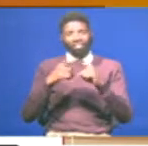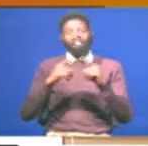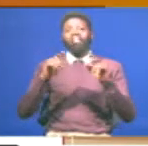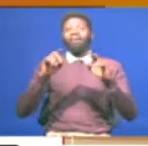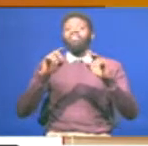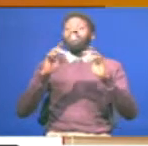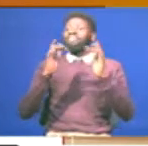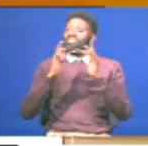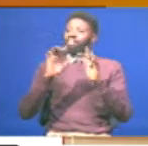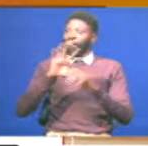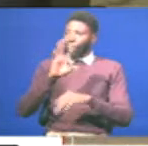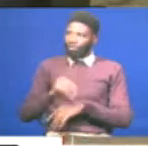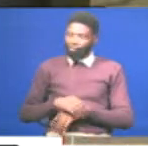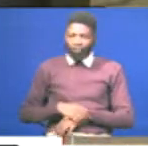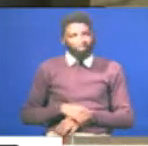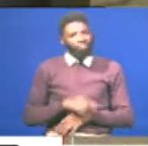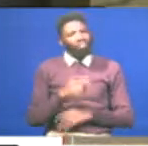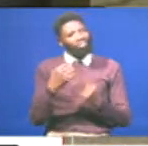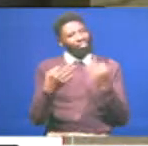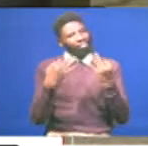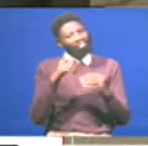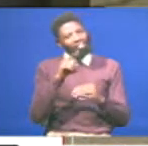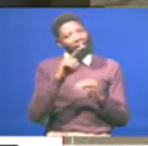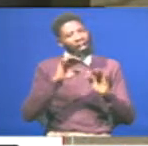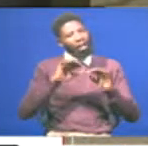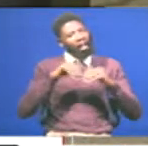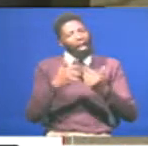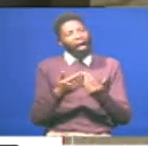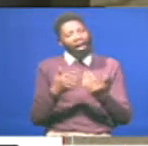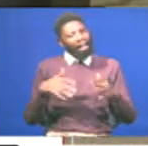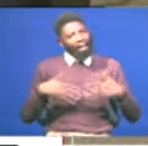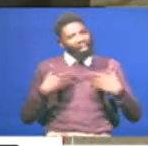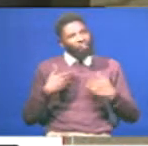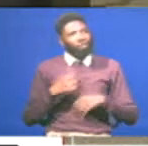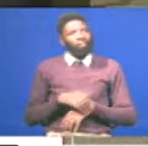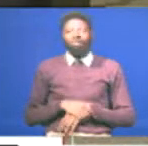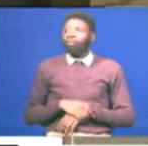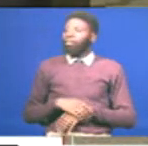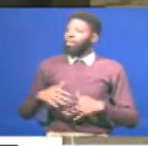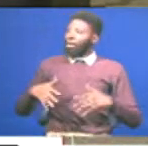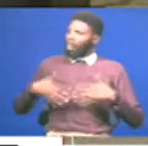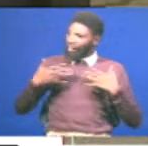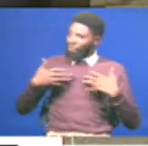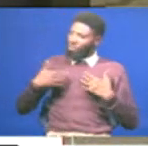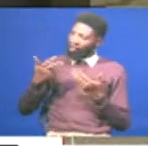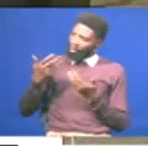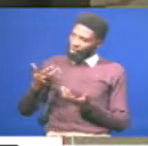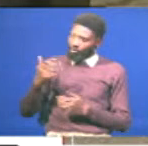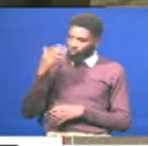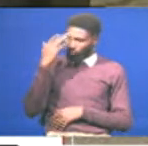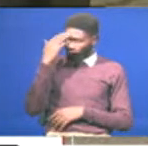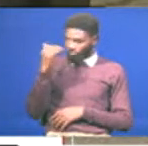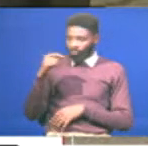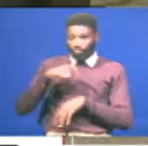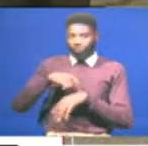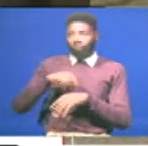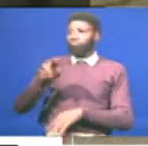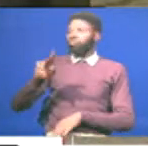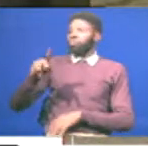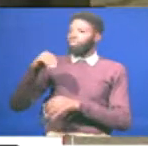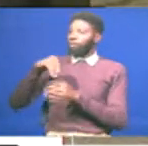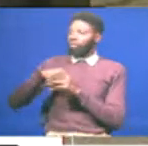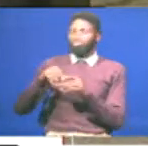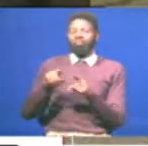So tell us more about this. How exciting was this whole thing? It was extremely exciting because while in the UK and the US